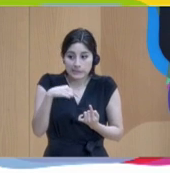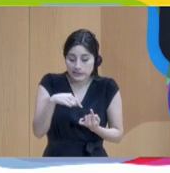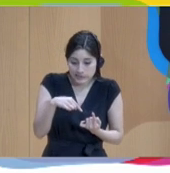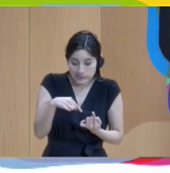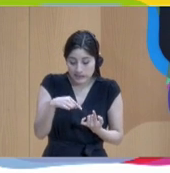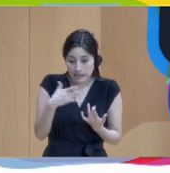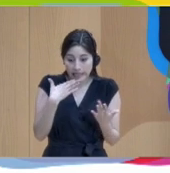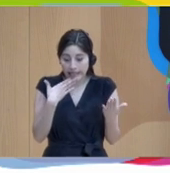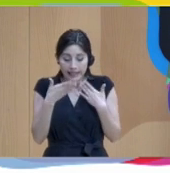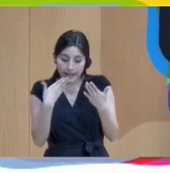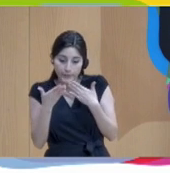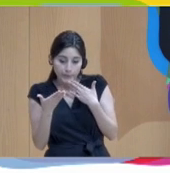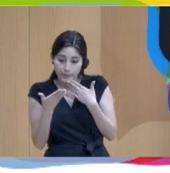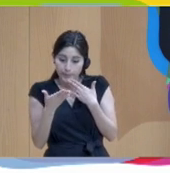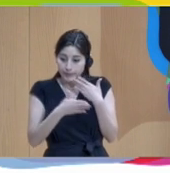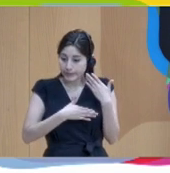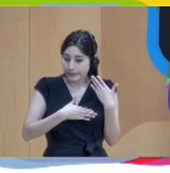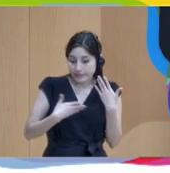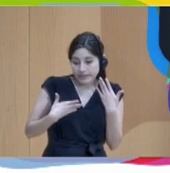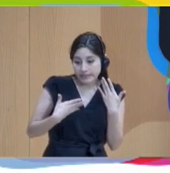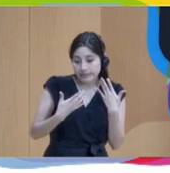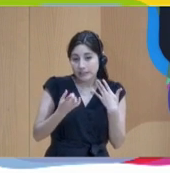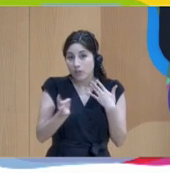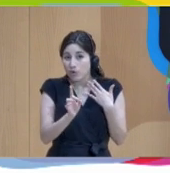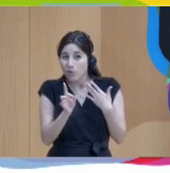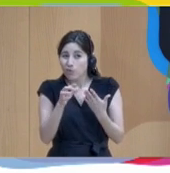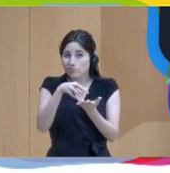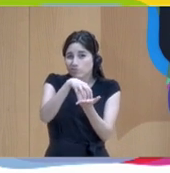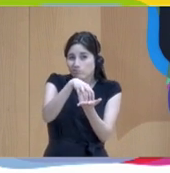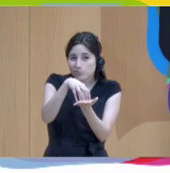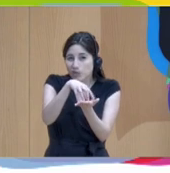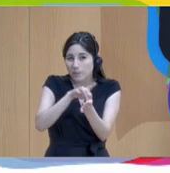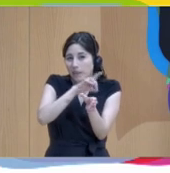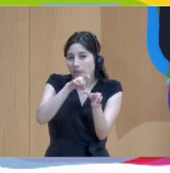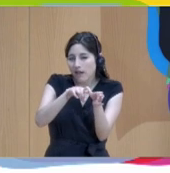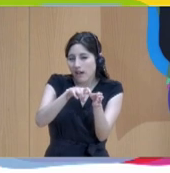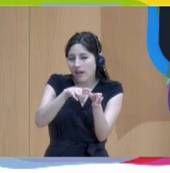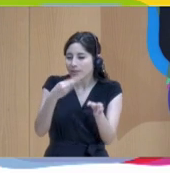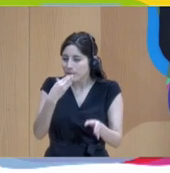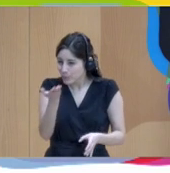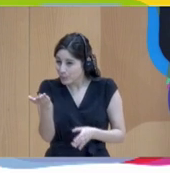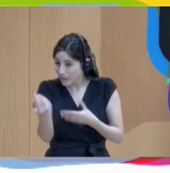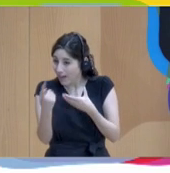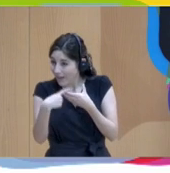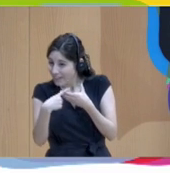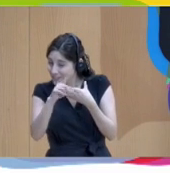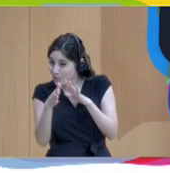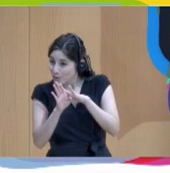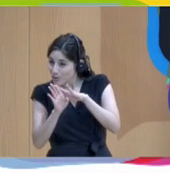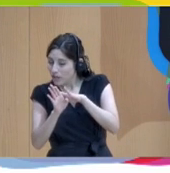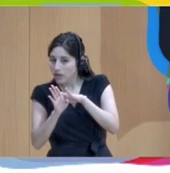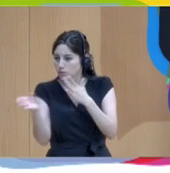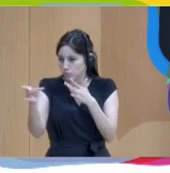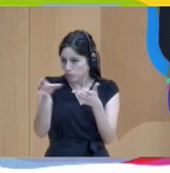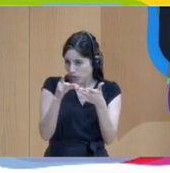just would you come and follow? You don't have to say anything. You just